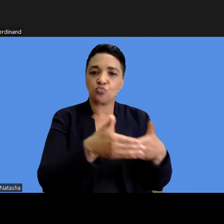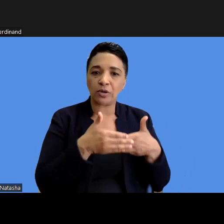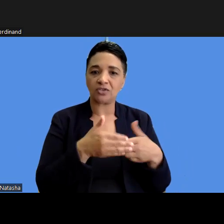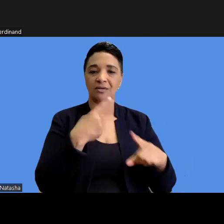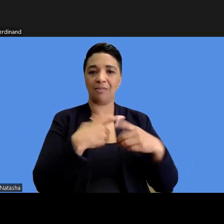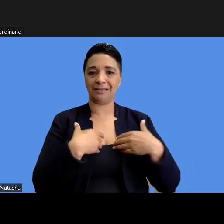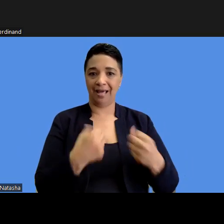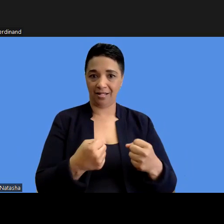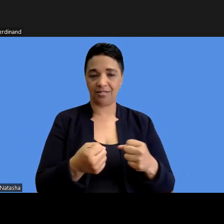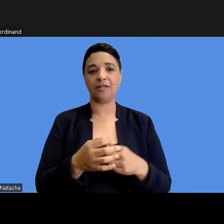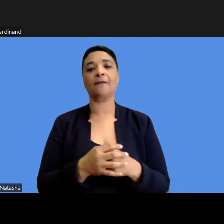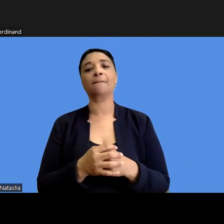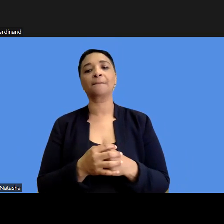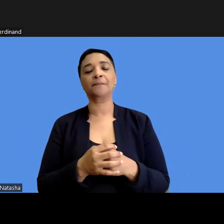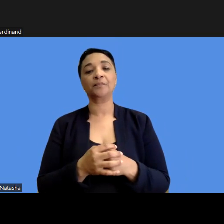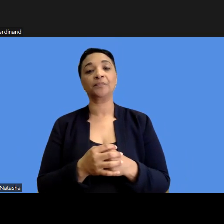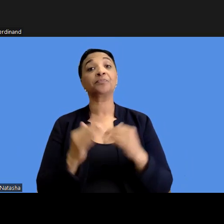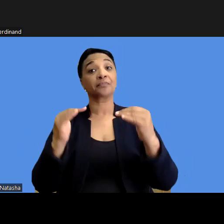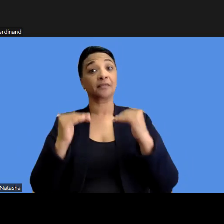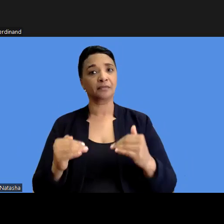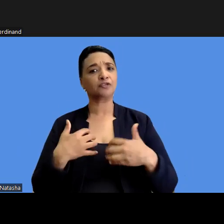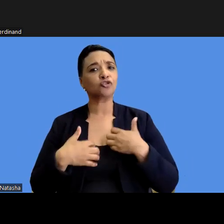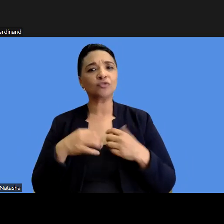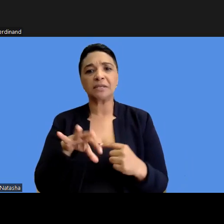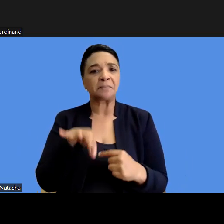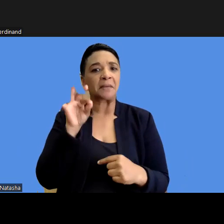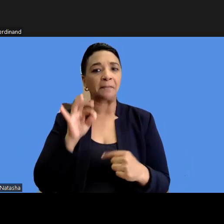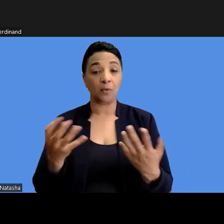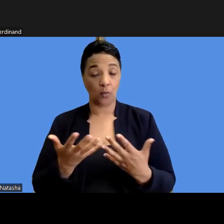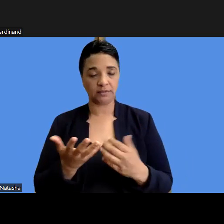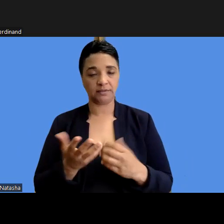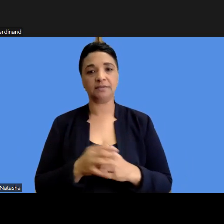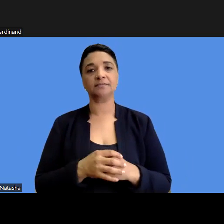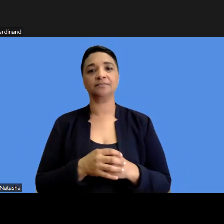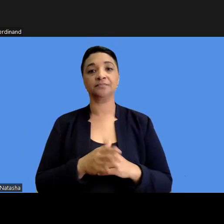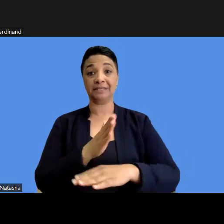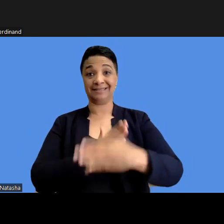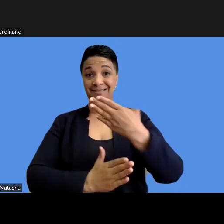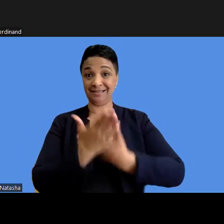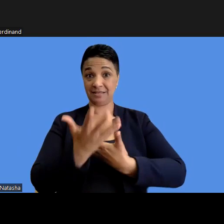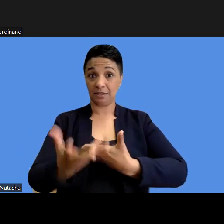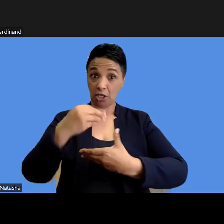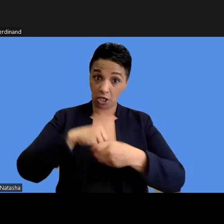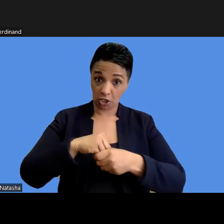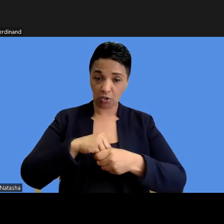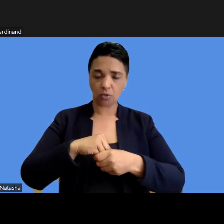another interesting fact that we found in the data is that disability inclusion working groups were predominantly